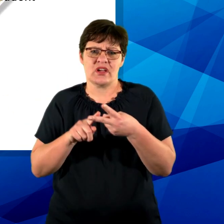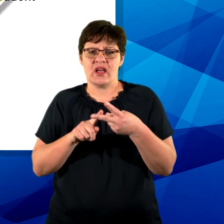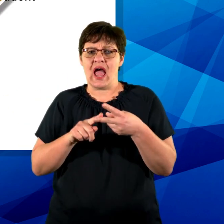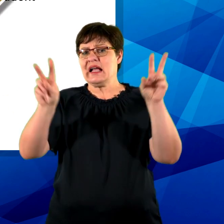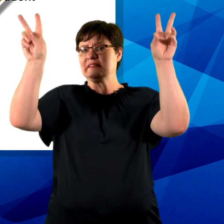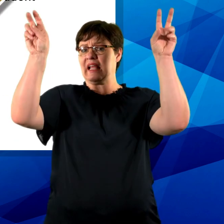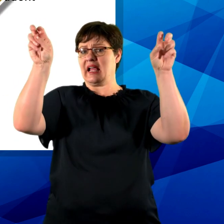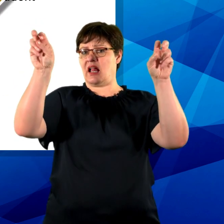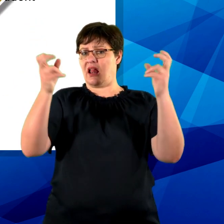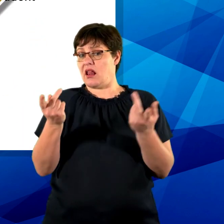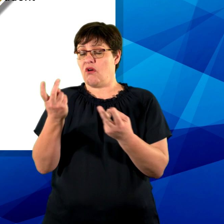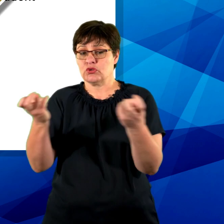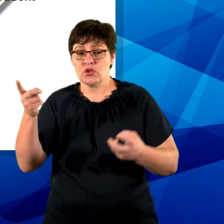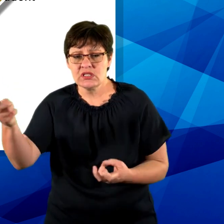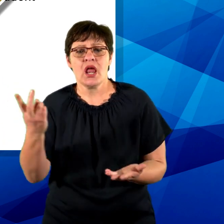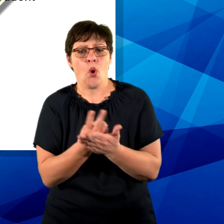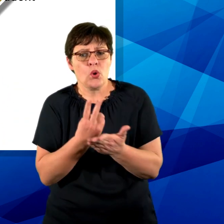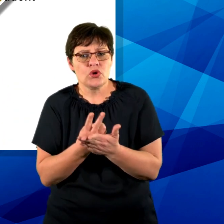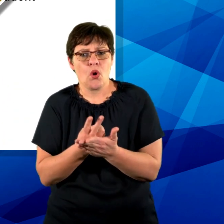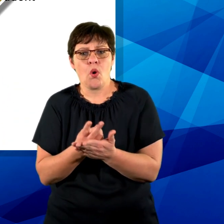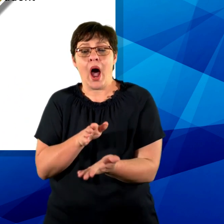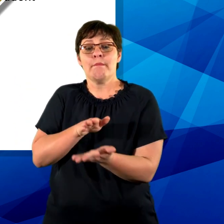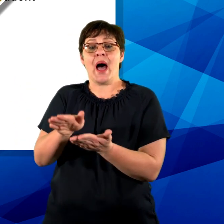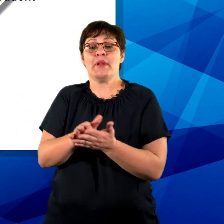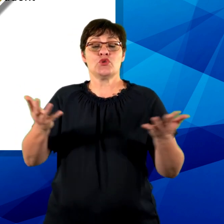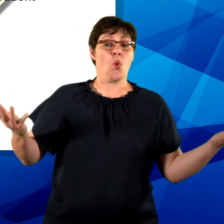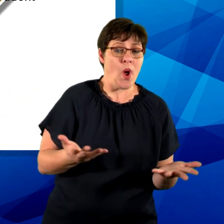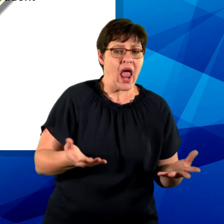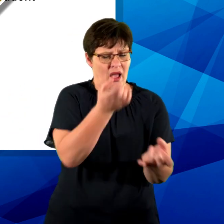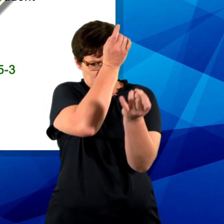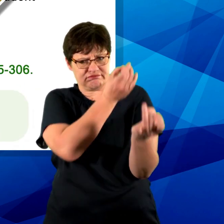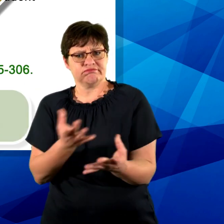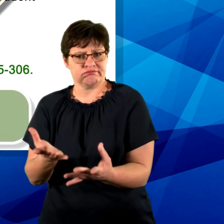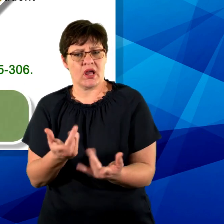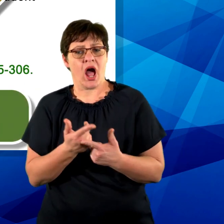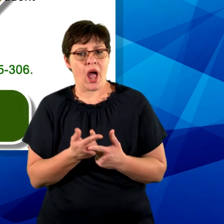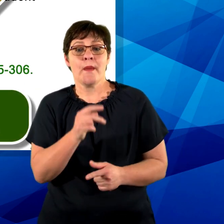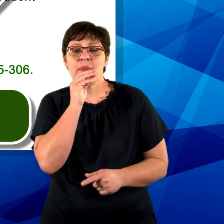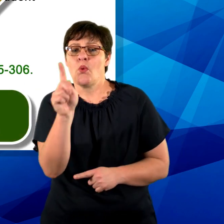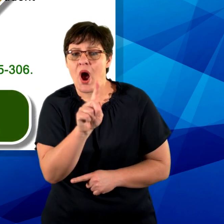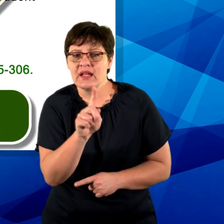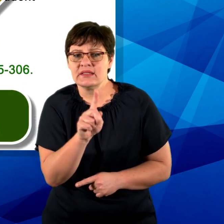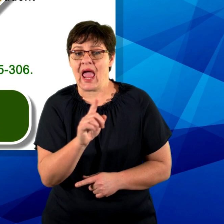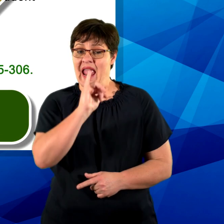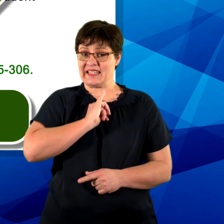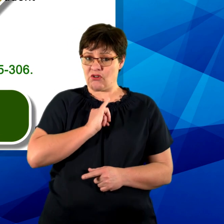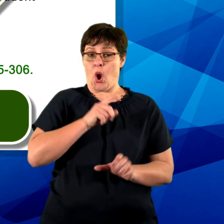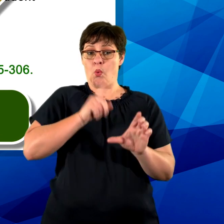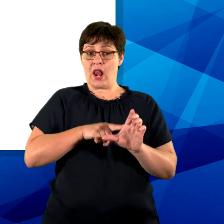title of the source, and details about where it was published. This helps with quality assurance and